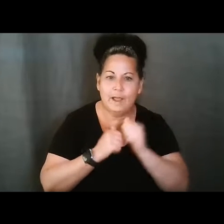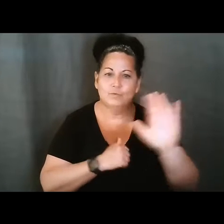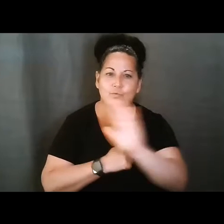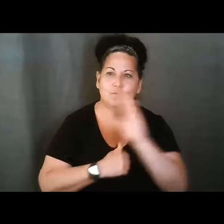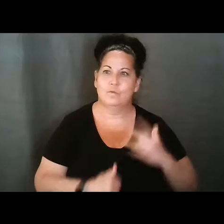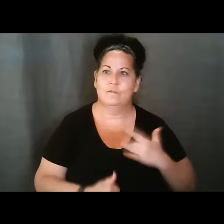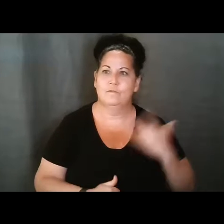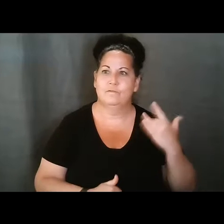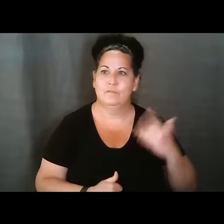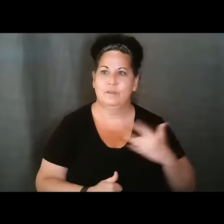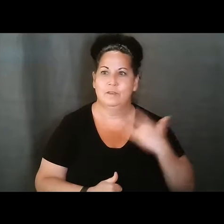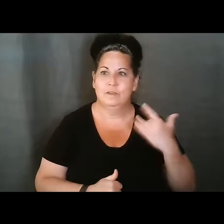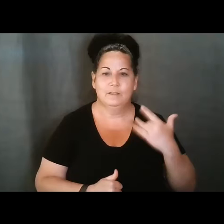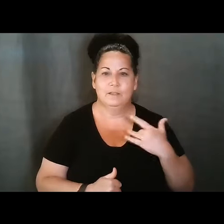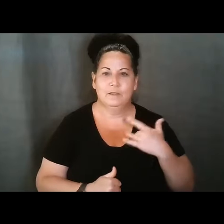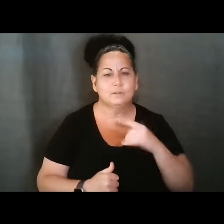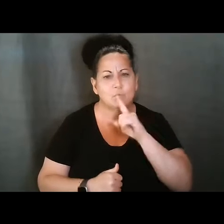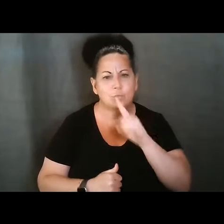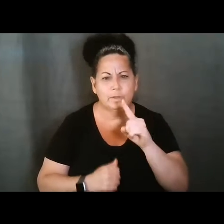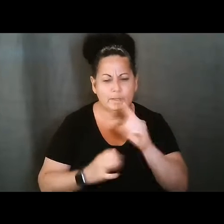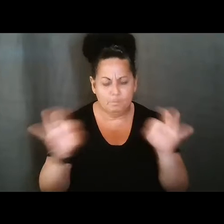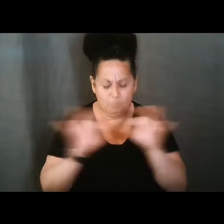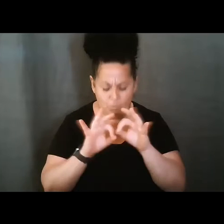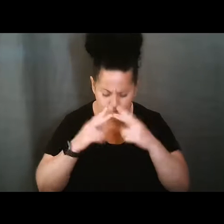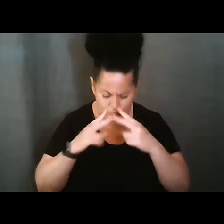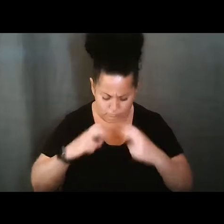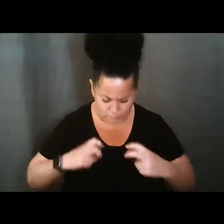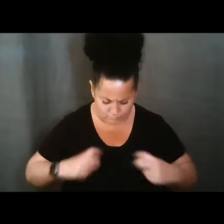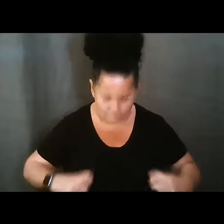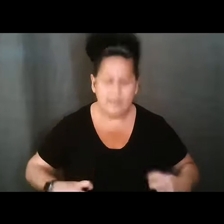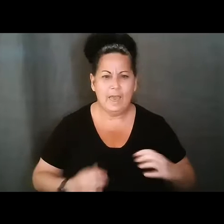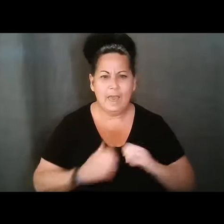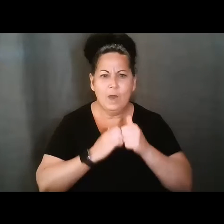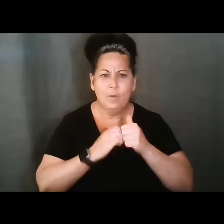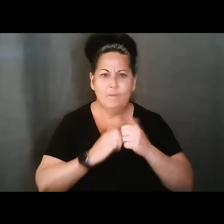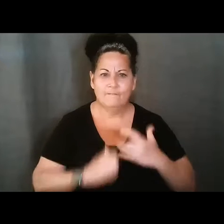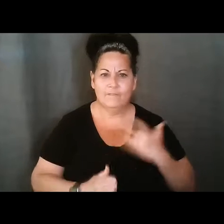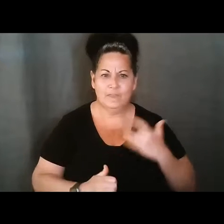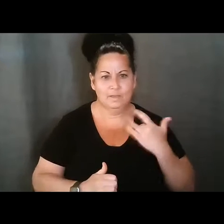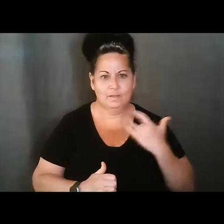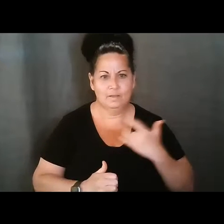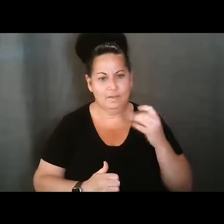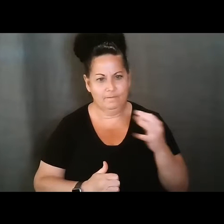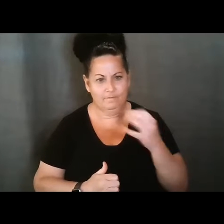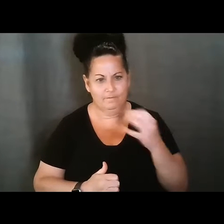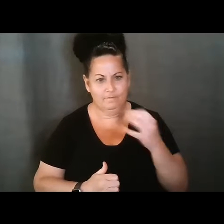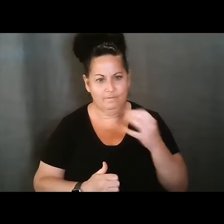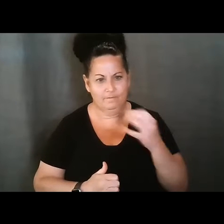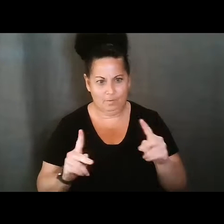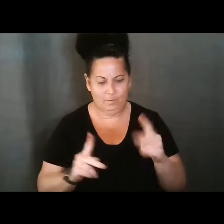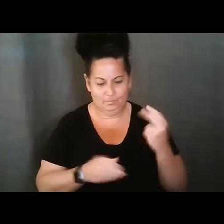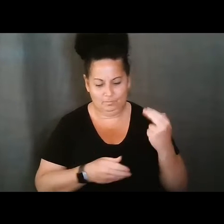to assess how we are feeling. So please, if you get an opportunity, if you are just joining us, please,